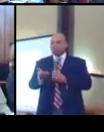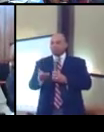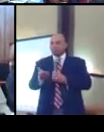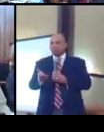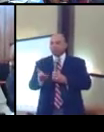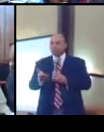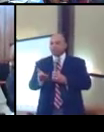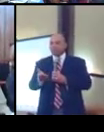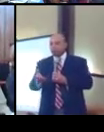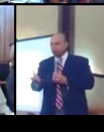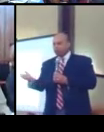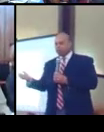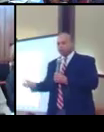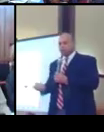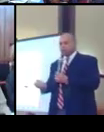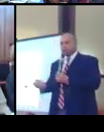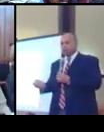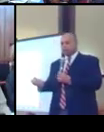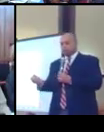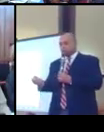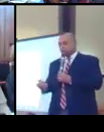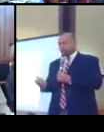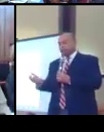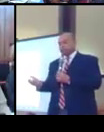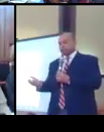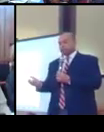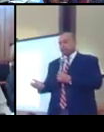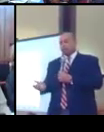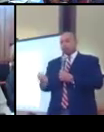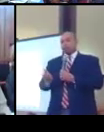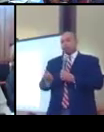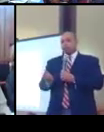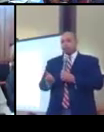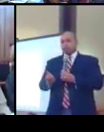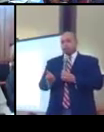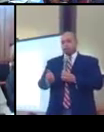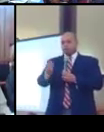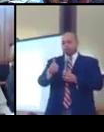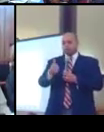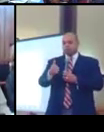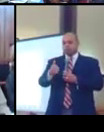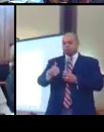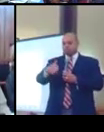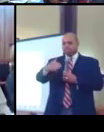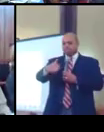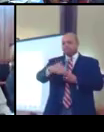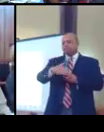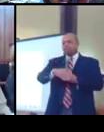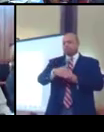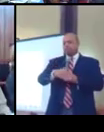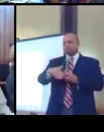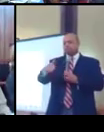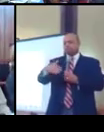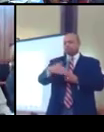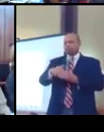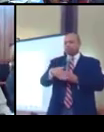they're meeting with more people understanding. So we hope the community plans can be used as to say, hey, these are the